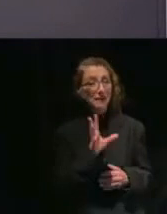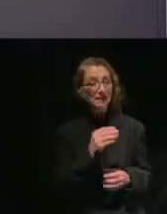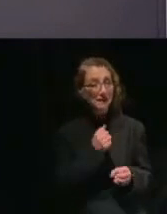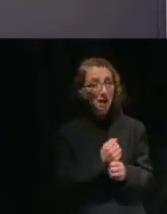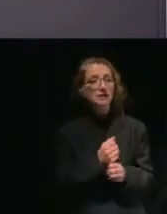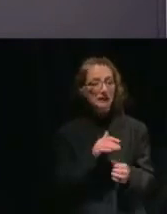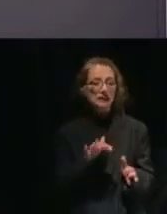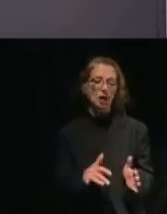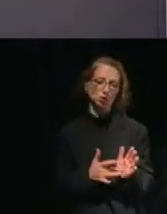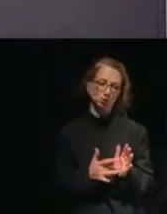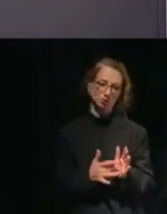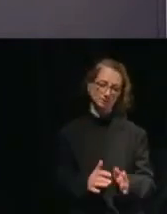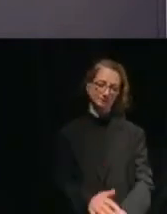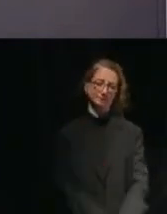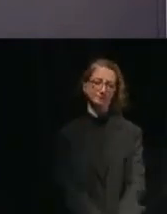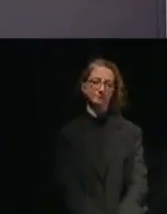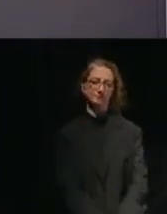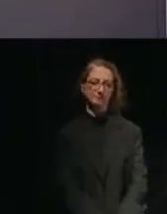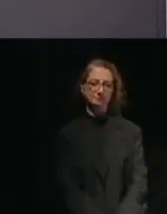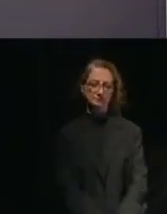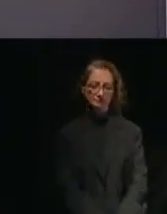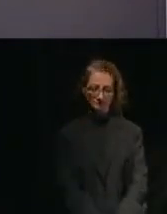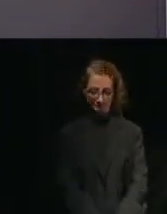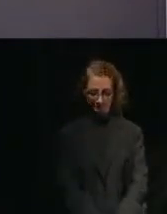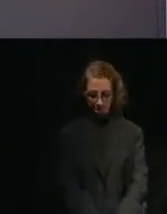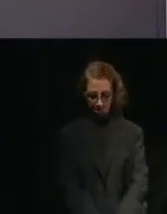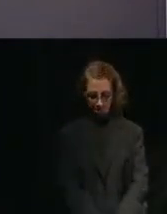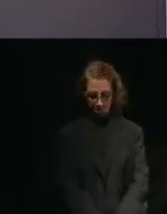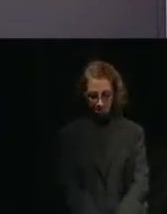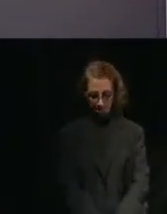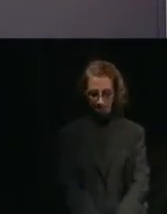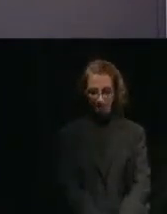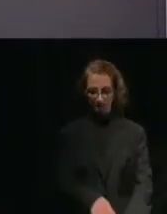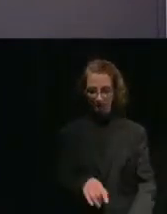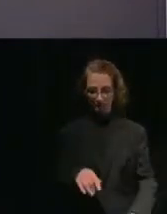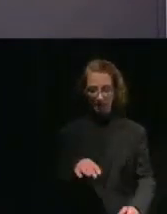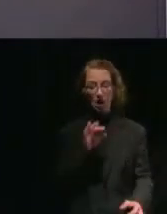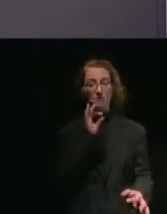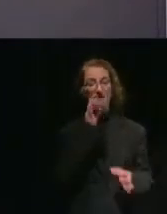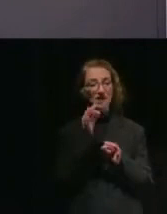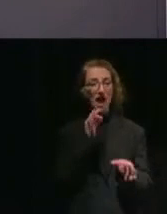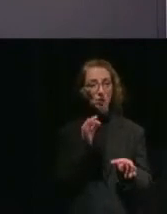When signing up for the survey, you could say what you're